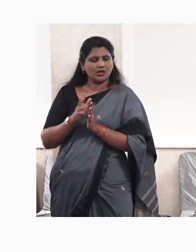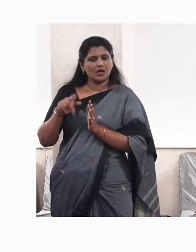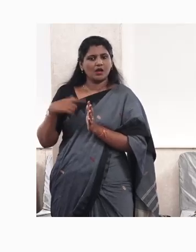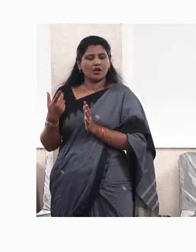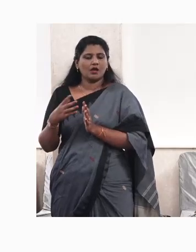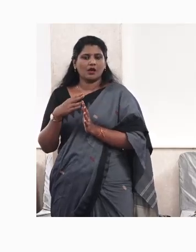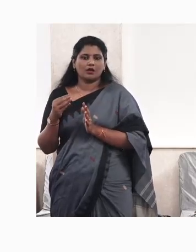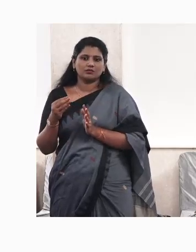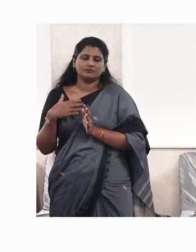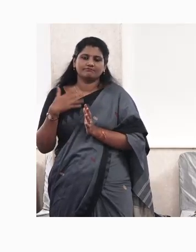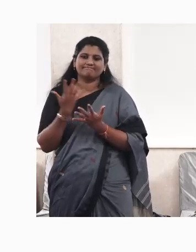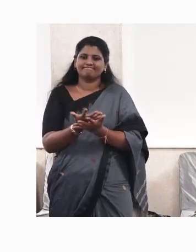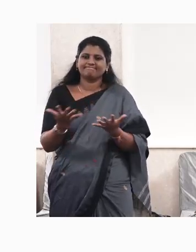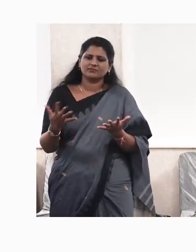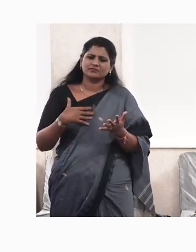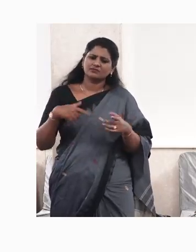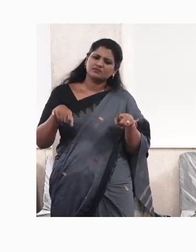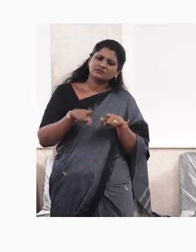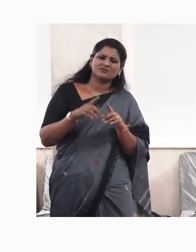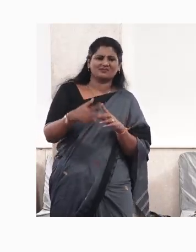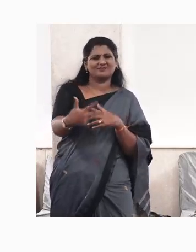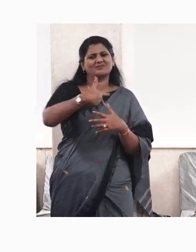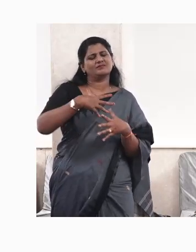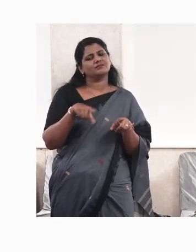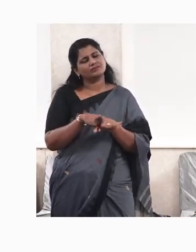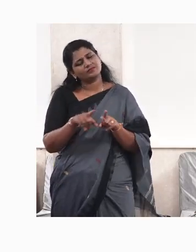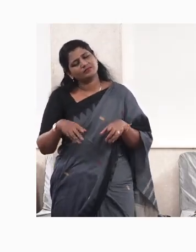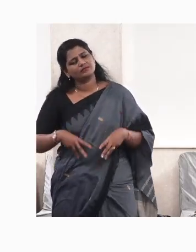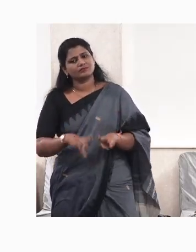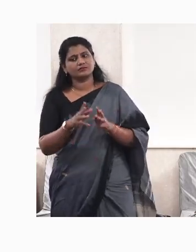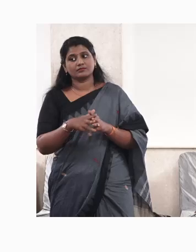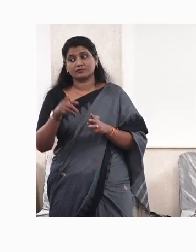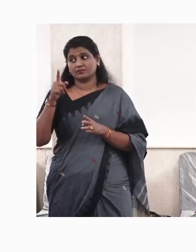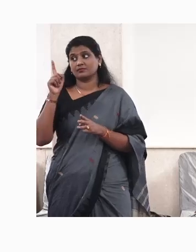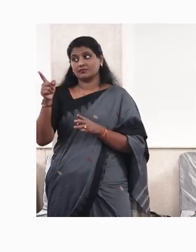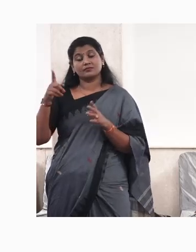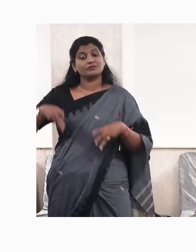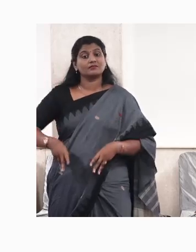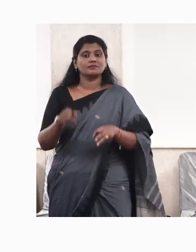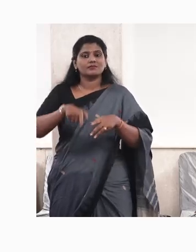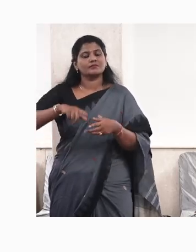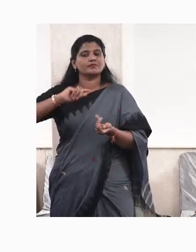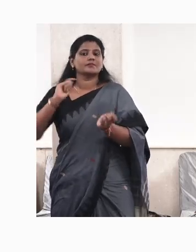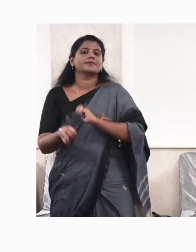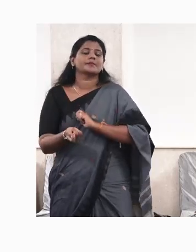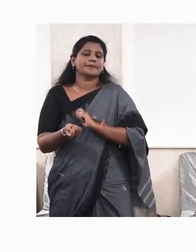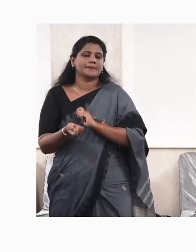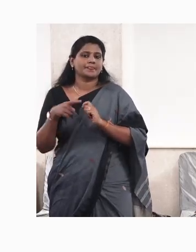taking things as it is. I think in that way it changed me. So